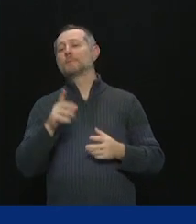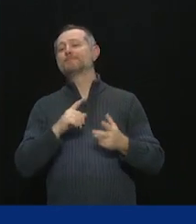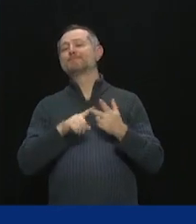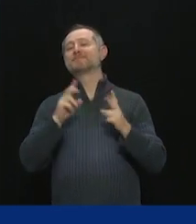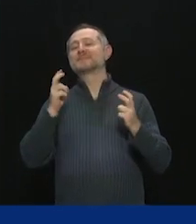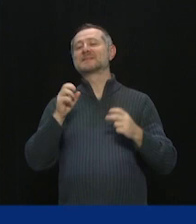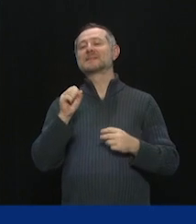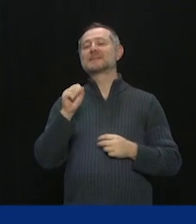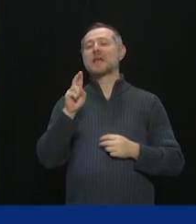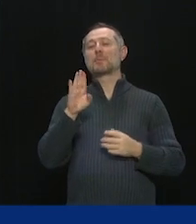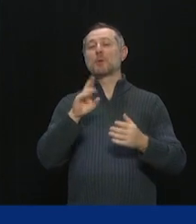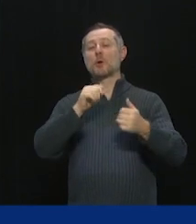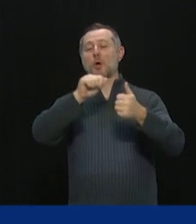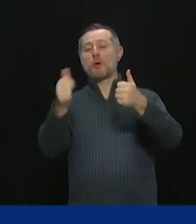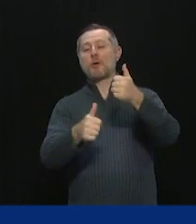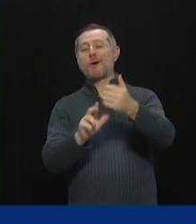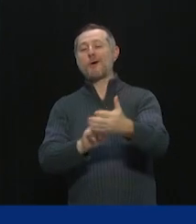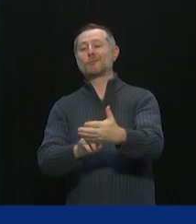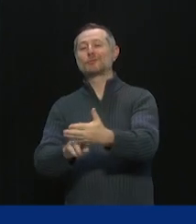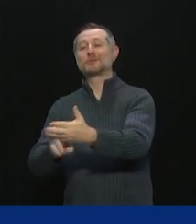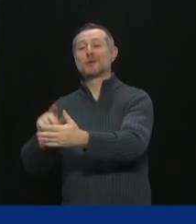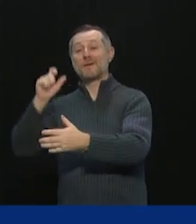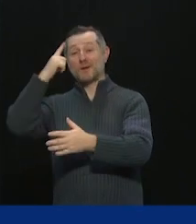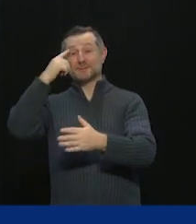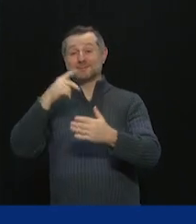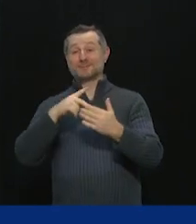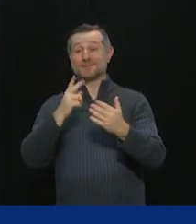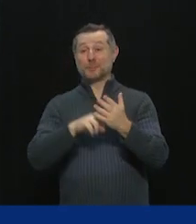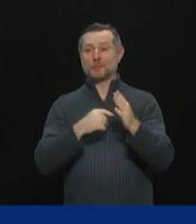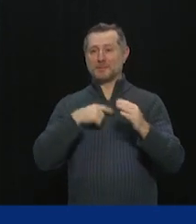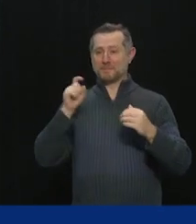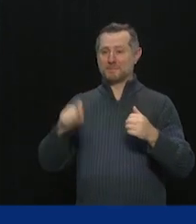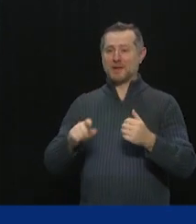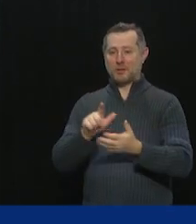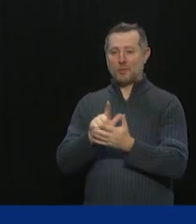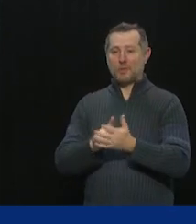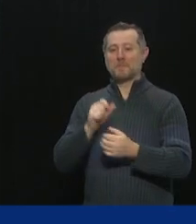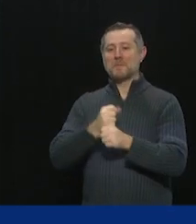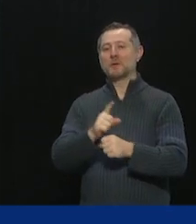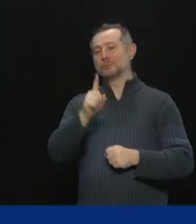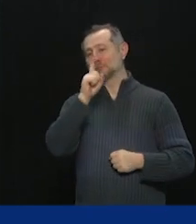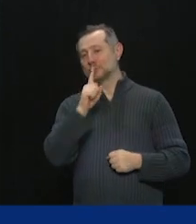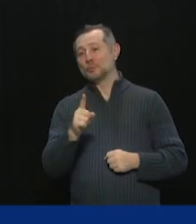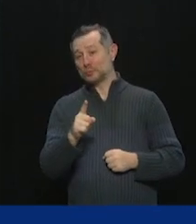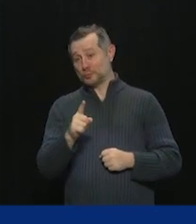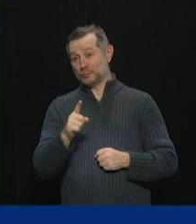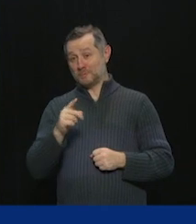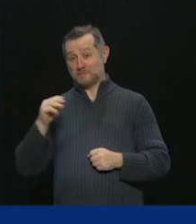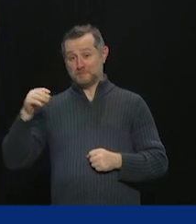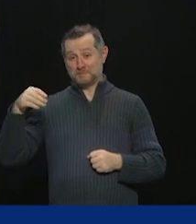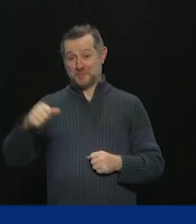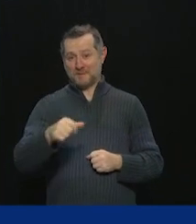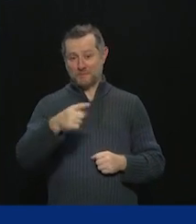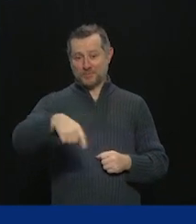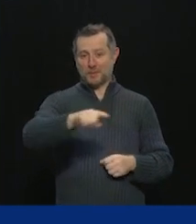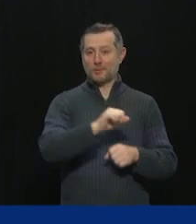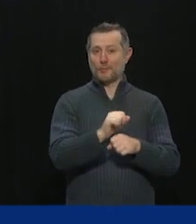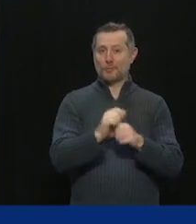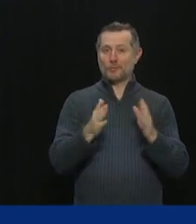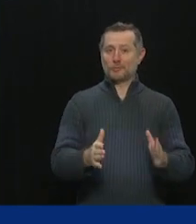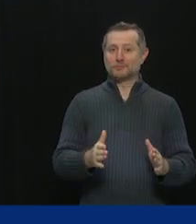on a project. So we need to have accountability. We need to make sure that those people are paid. It's not their fault